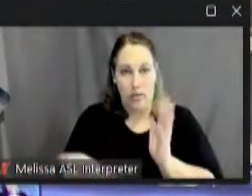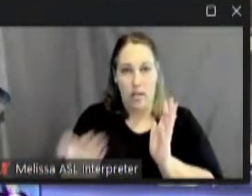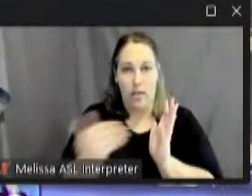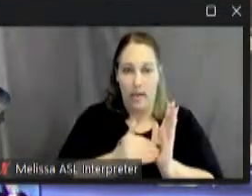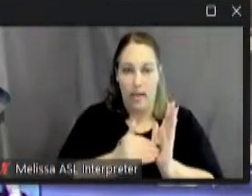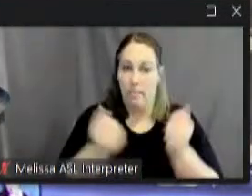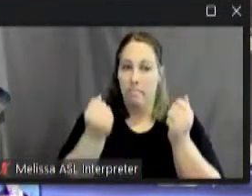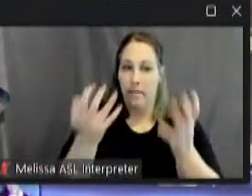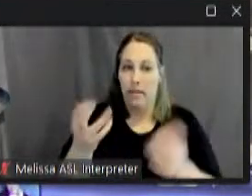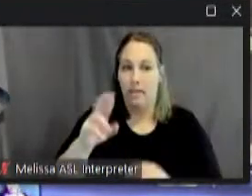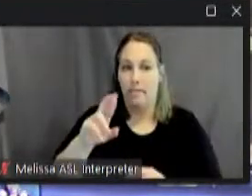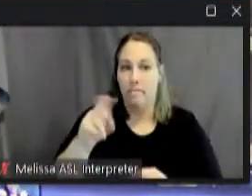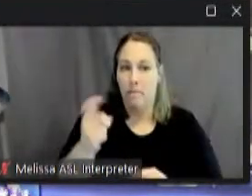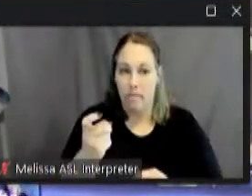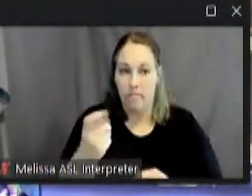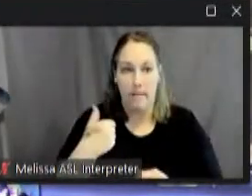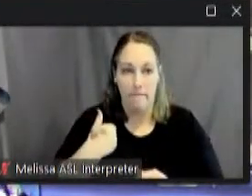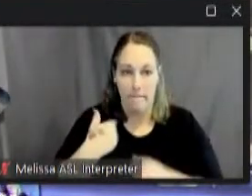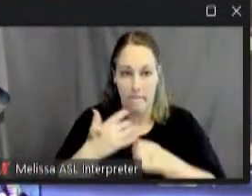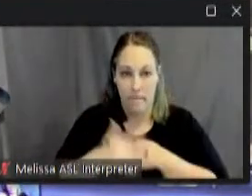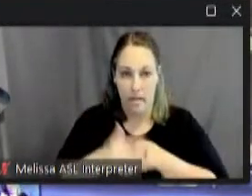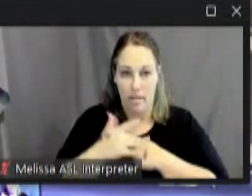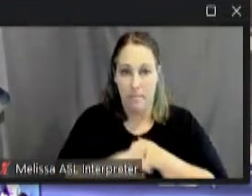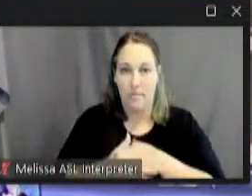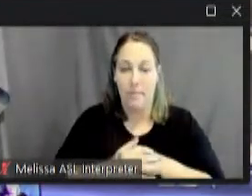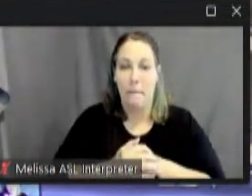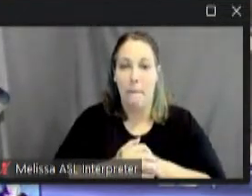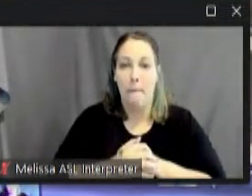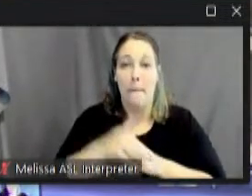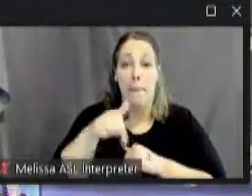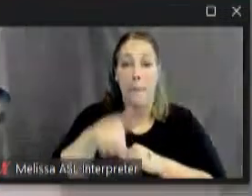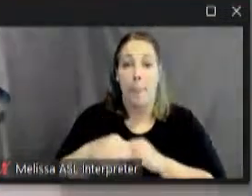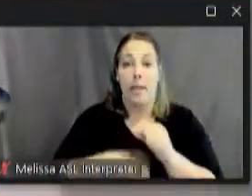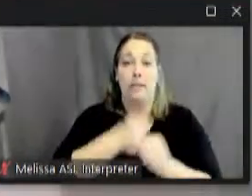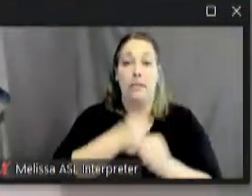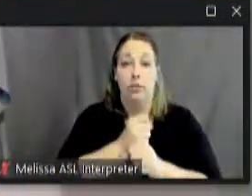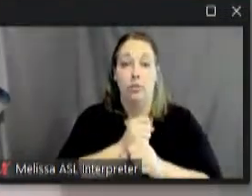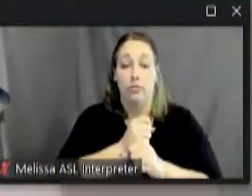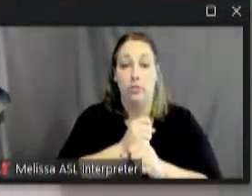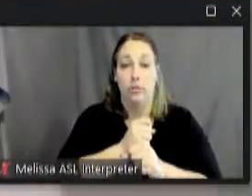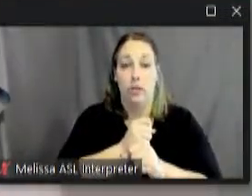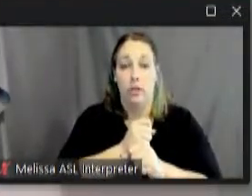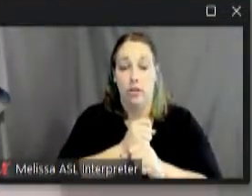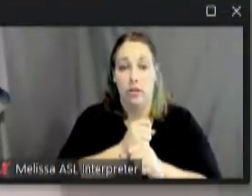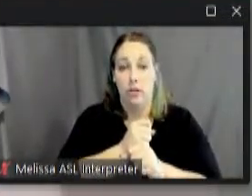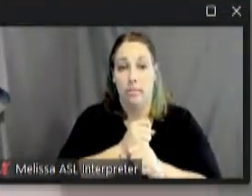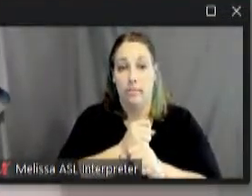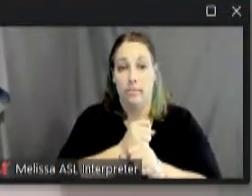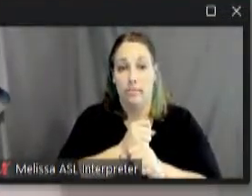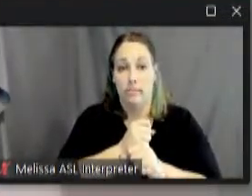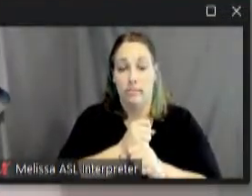pharmacies. And this year, in programming